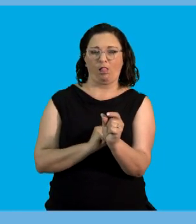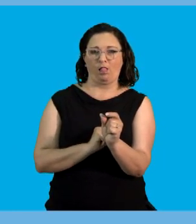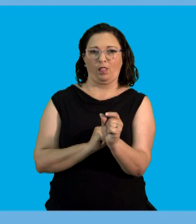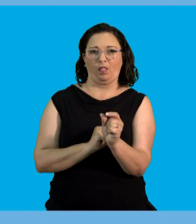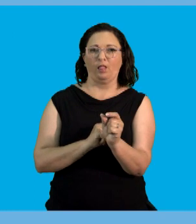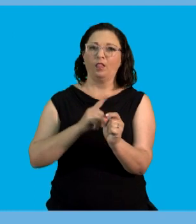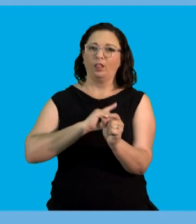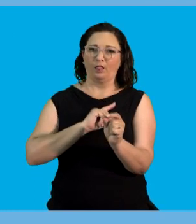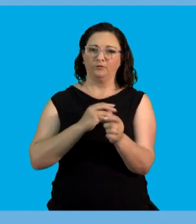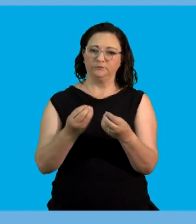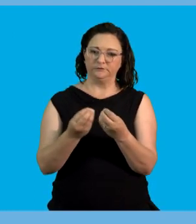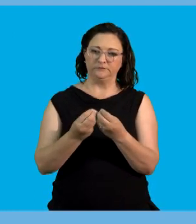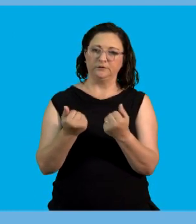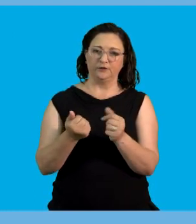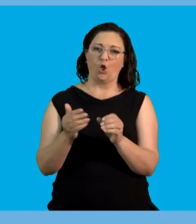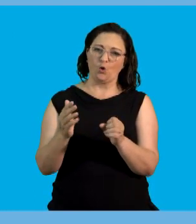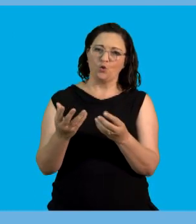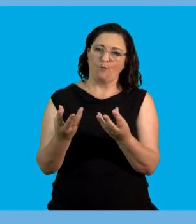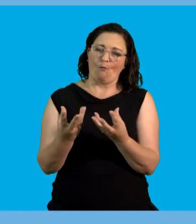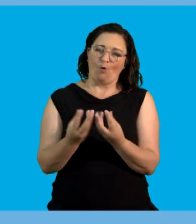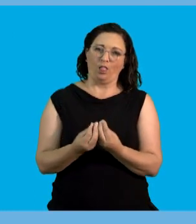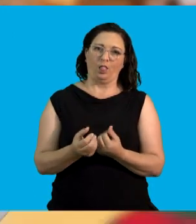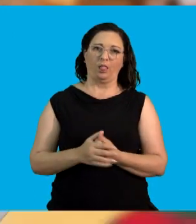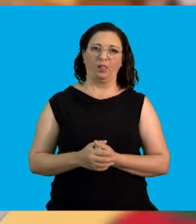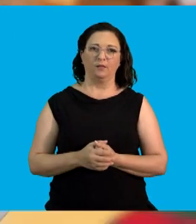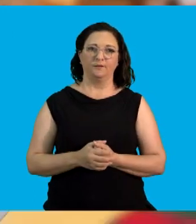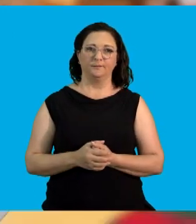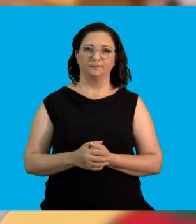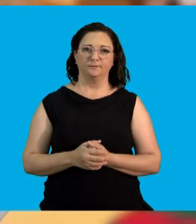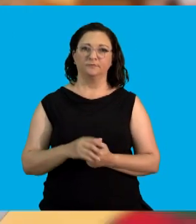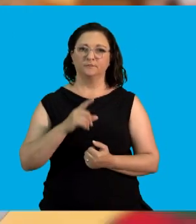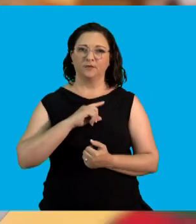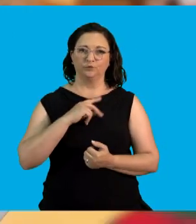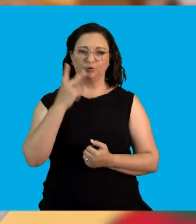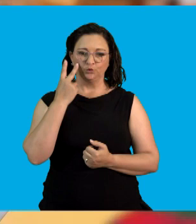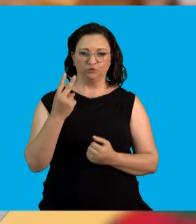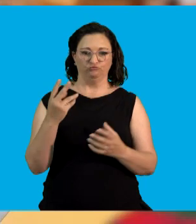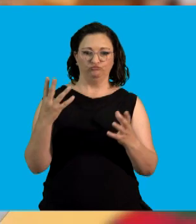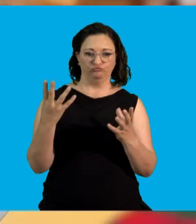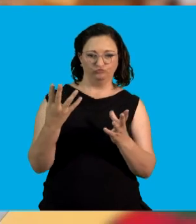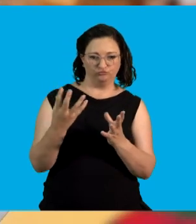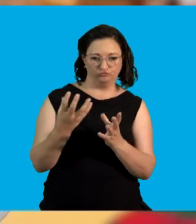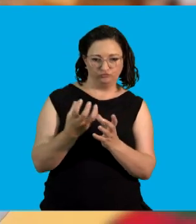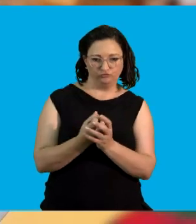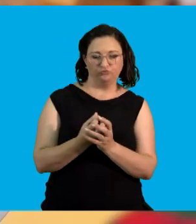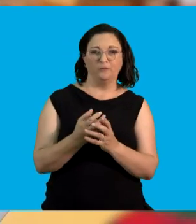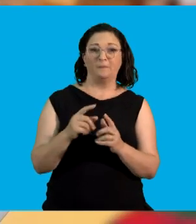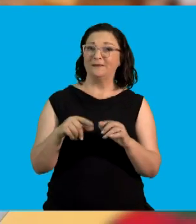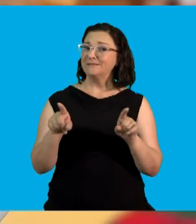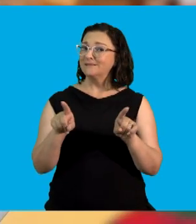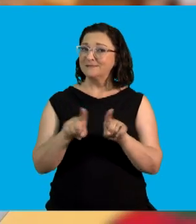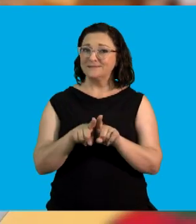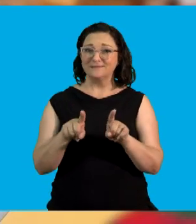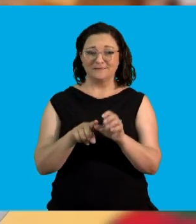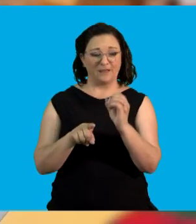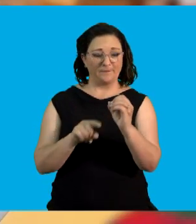of the day, they're going to cover a small surface area. Then they appear to have decreased in size, whereas they are still